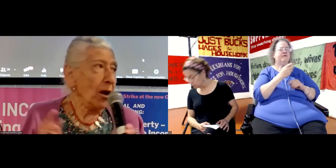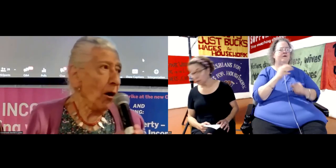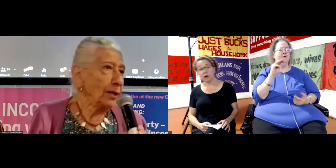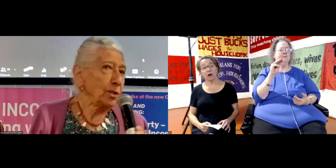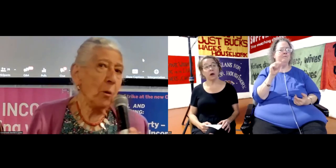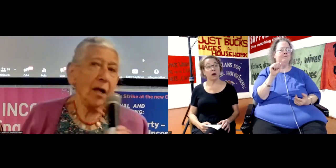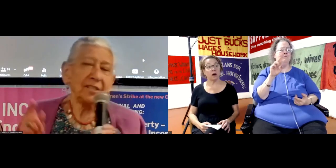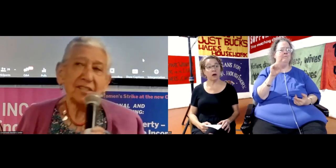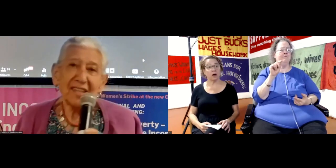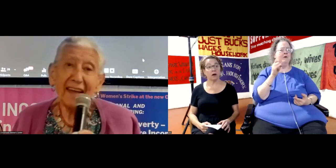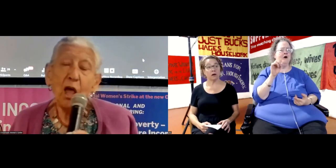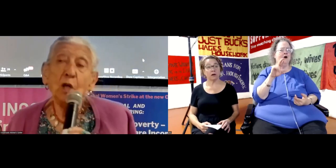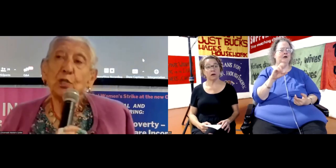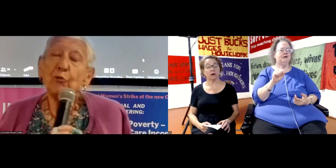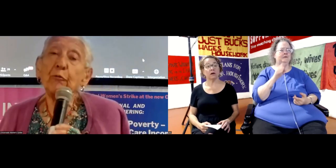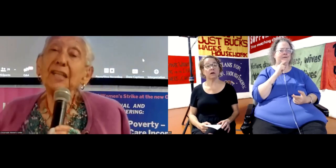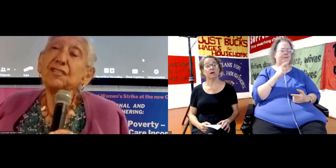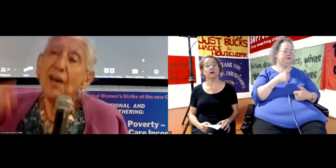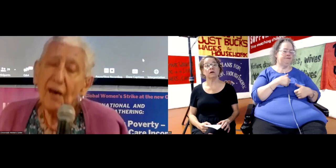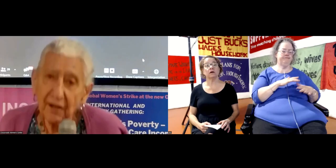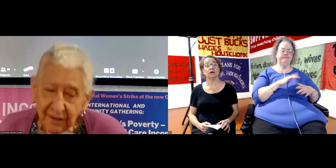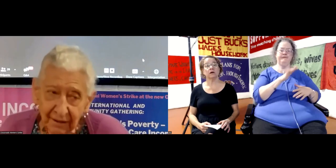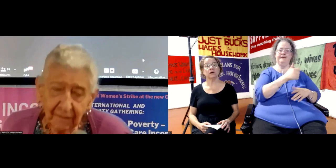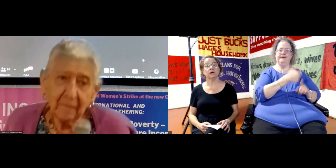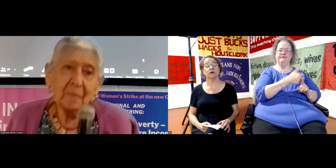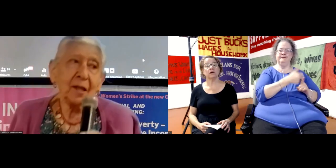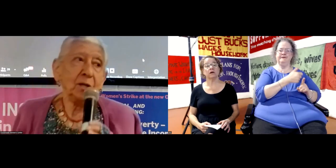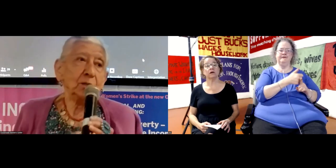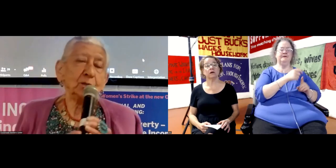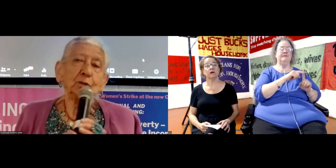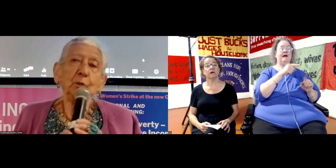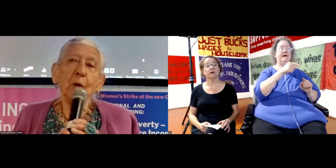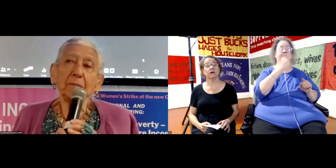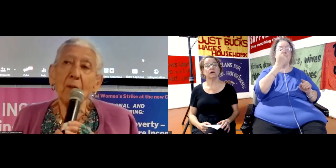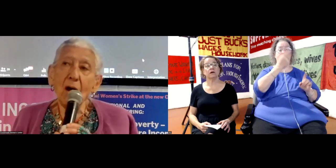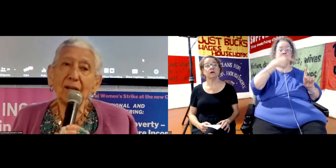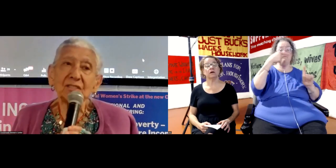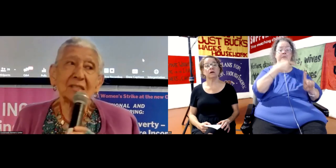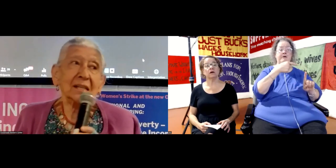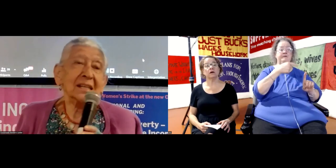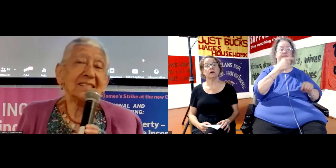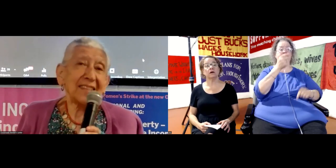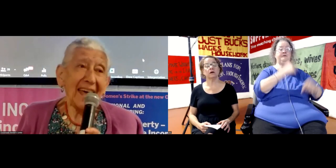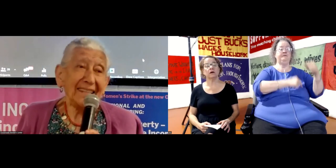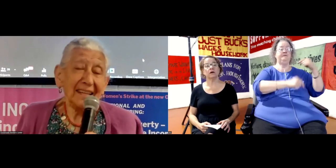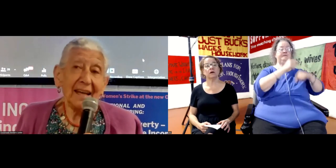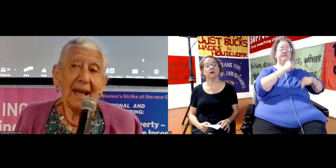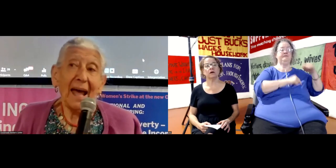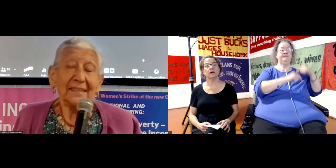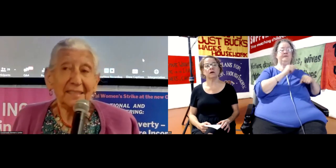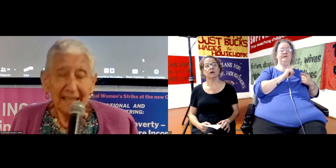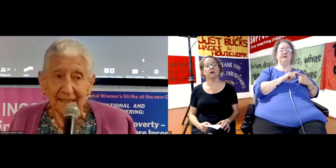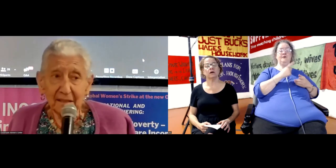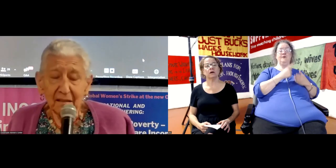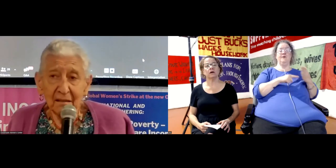very hard to understand, to return to what Marx said